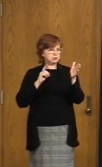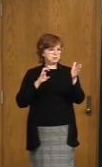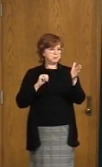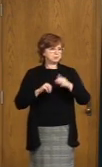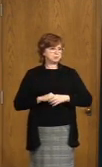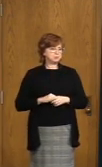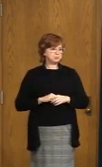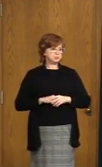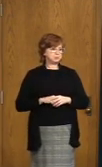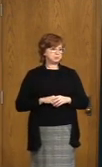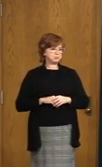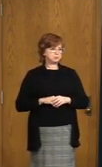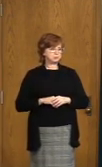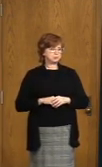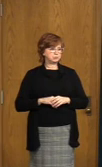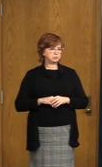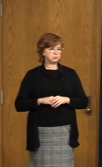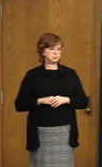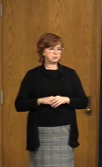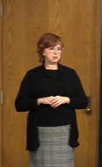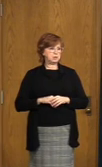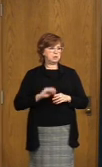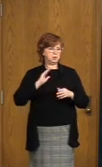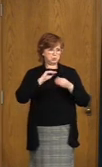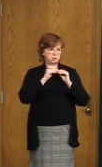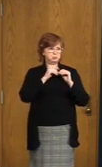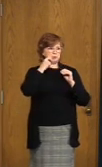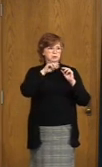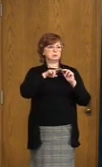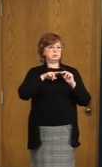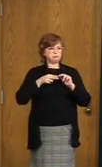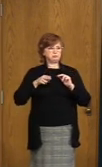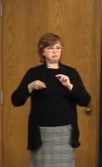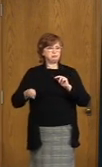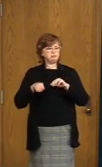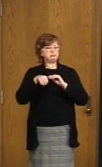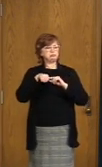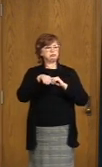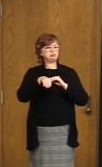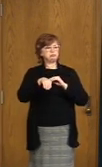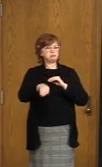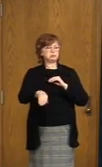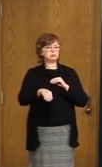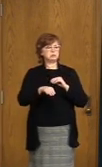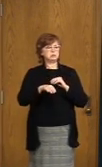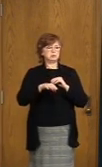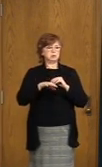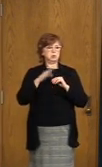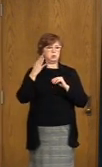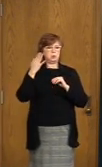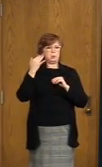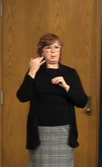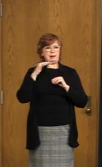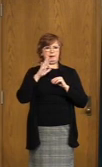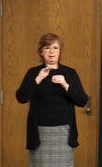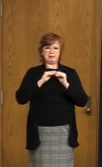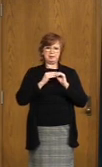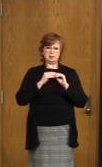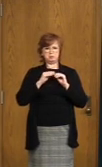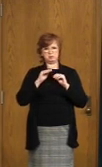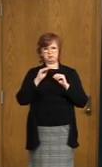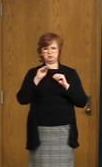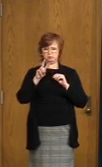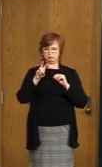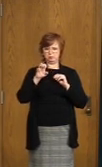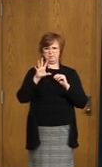Shahab, we've seen our numbers kind of drop a little bit, but we're still higher than you'd like. What's keeping the numbers higher? Are there any